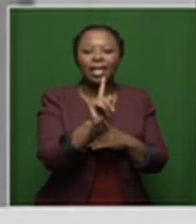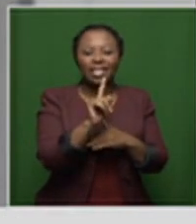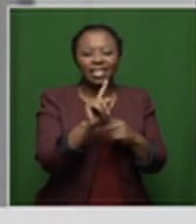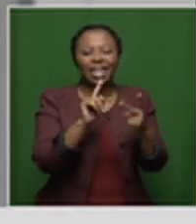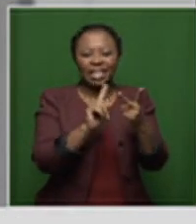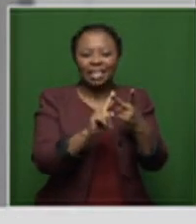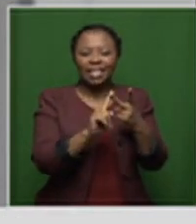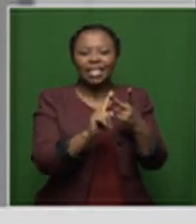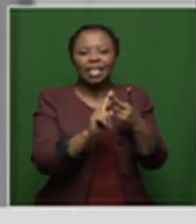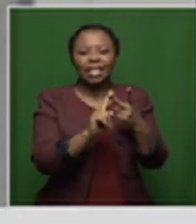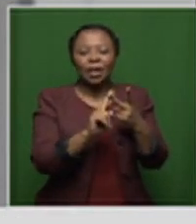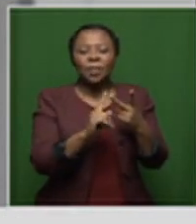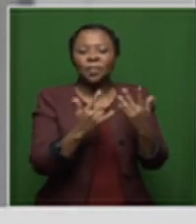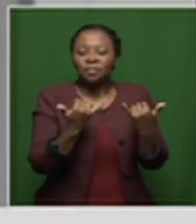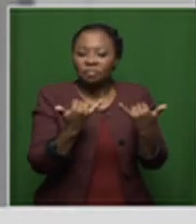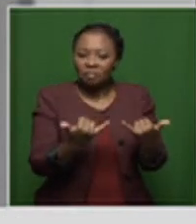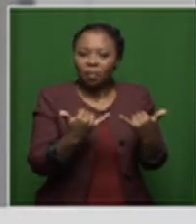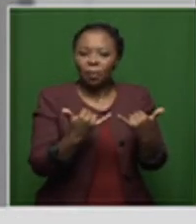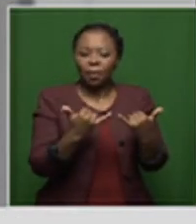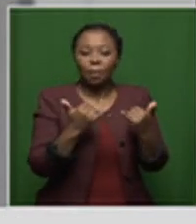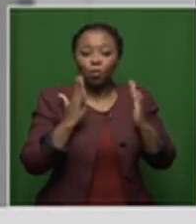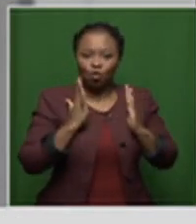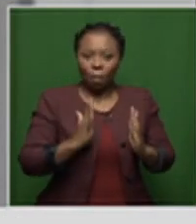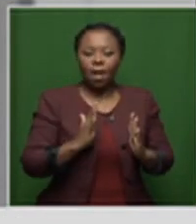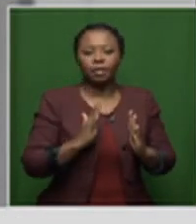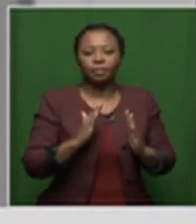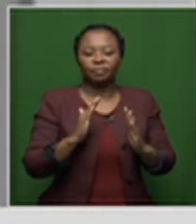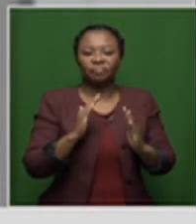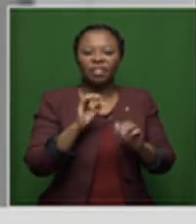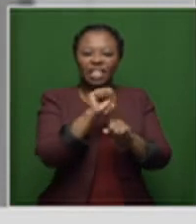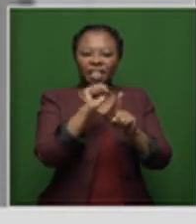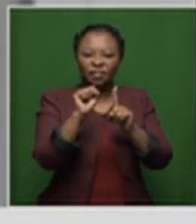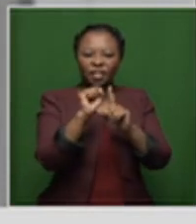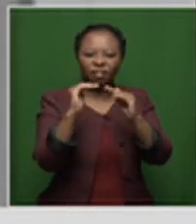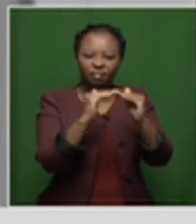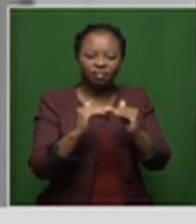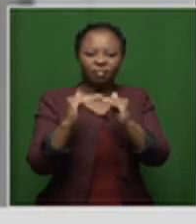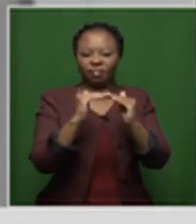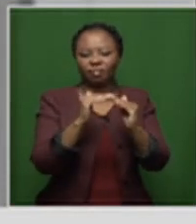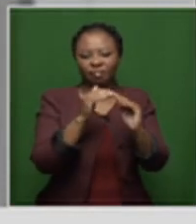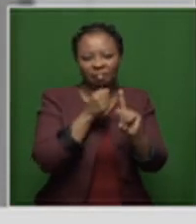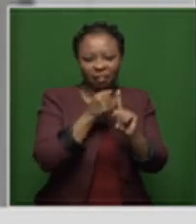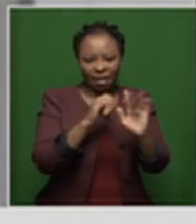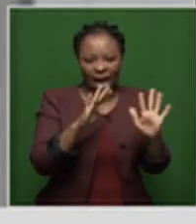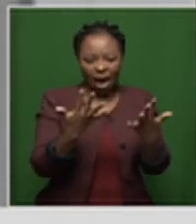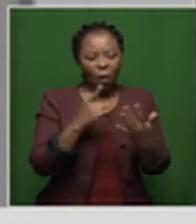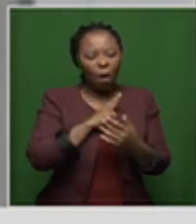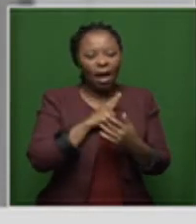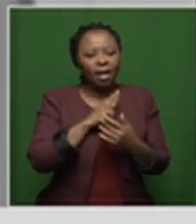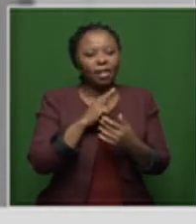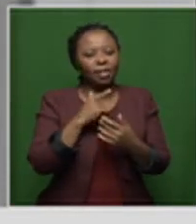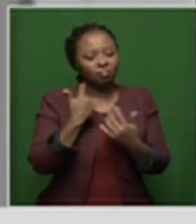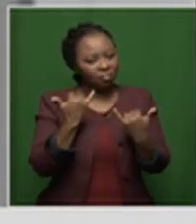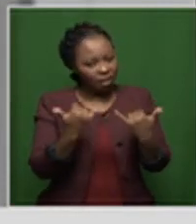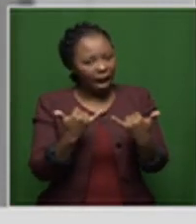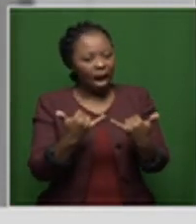has contributed to human civilization. And I think we're on the path now of